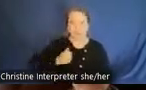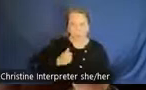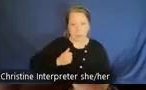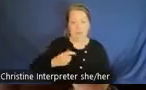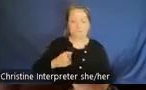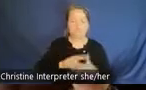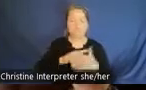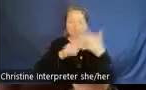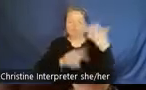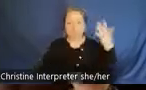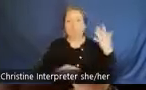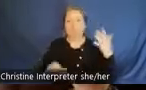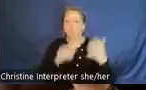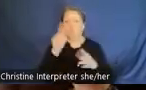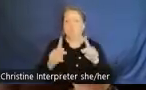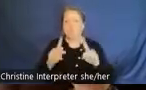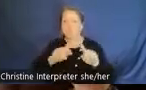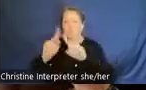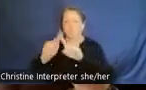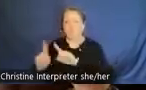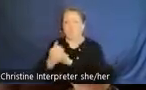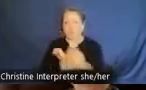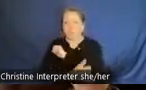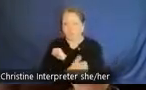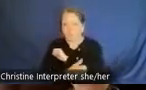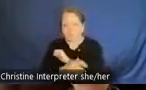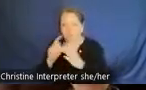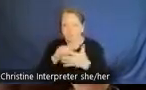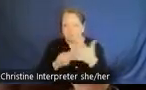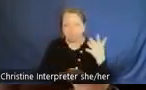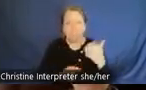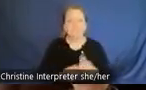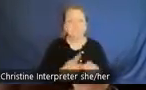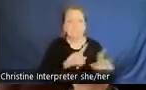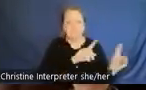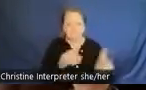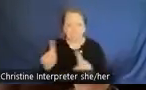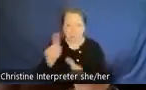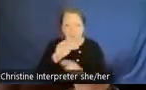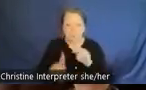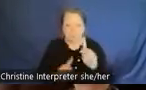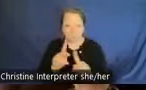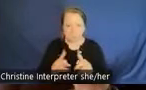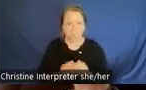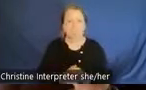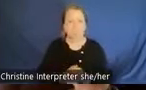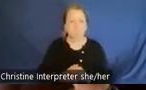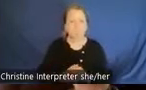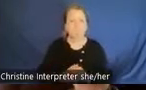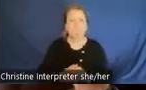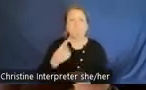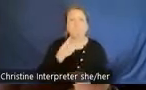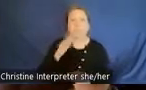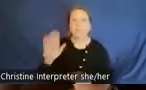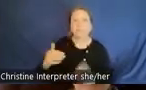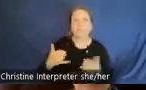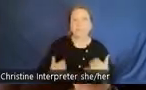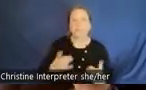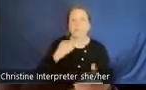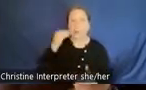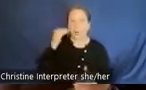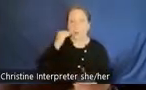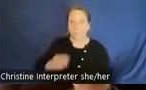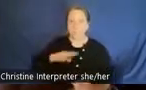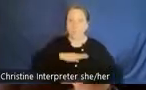were from a collection of other countries. So in this first slide, it shows the question, does your current home meet your health requirement